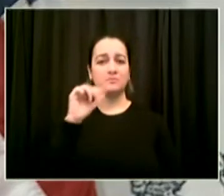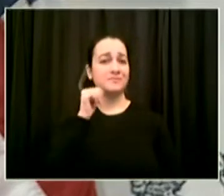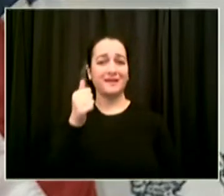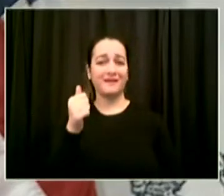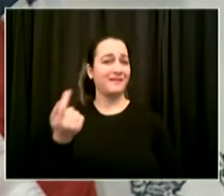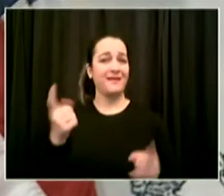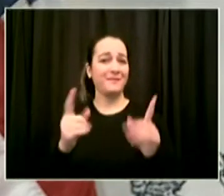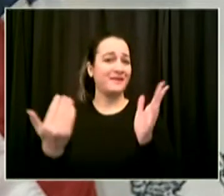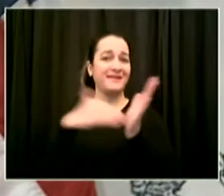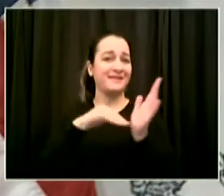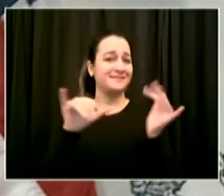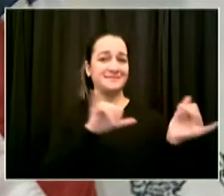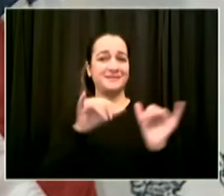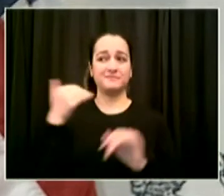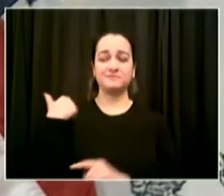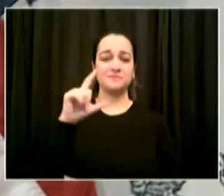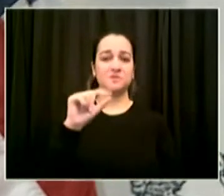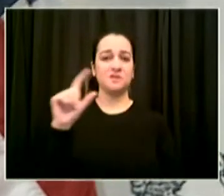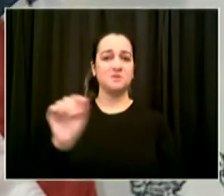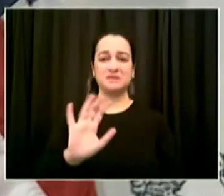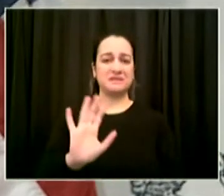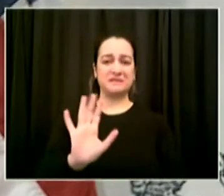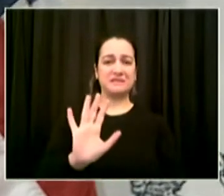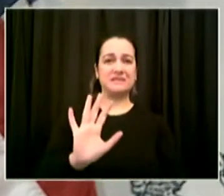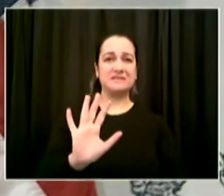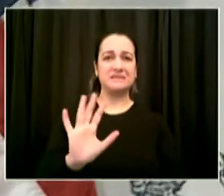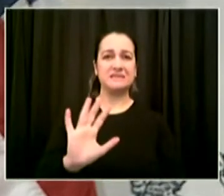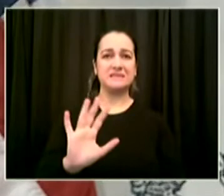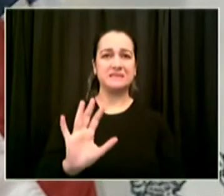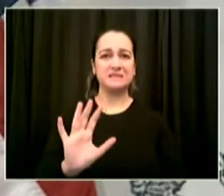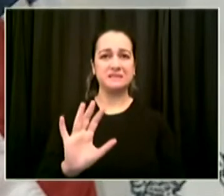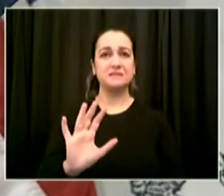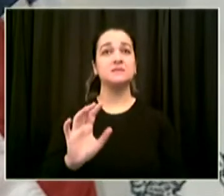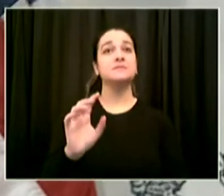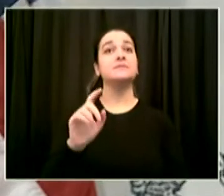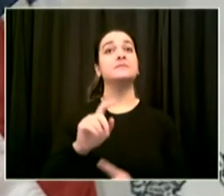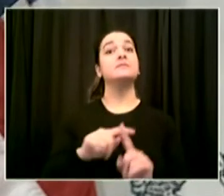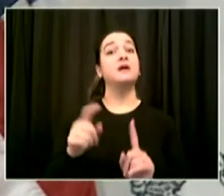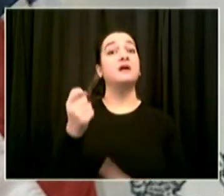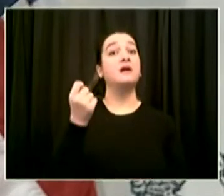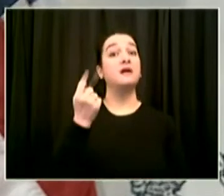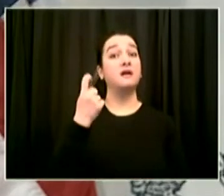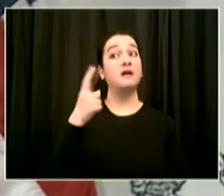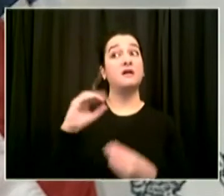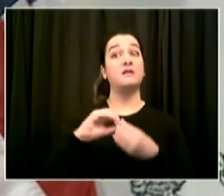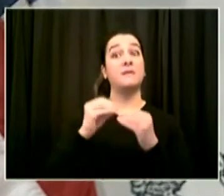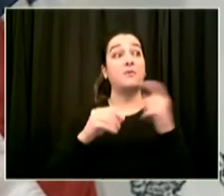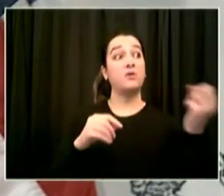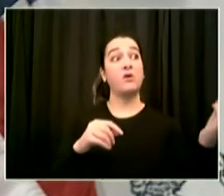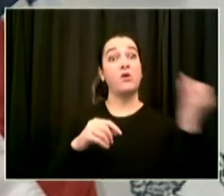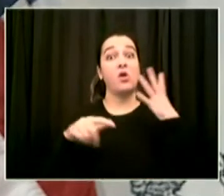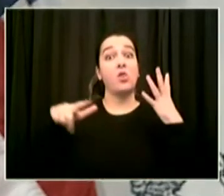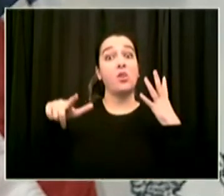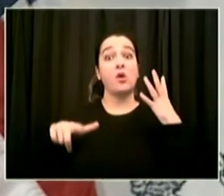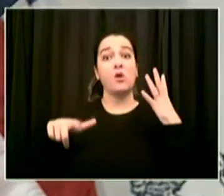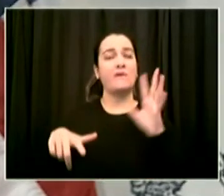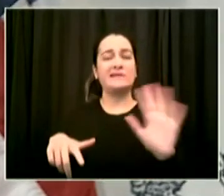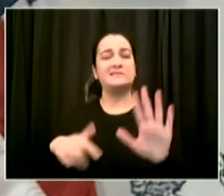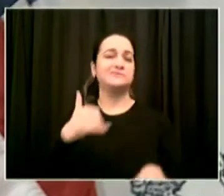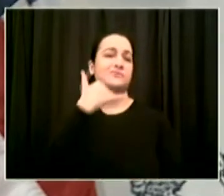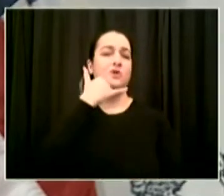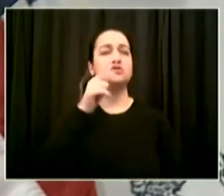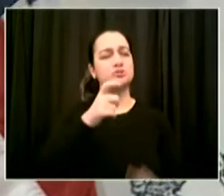credit to colleagues in my administration, our health leadership. They have always strived to, you know, really put out not just